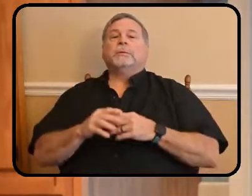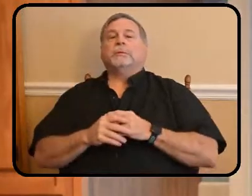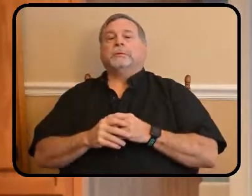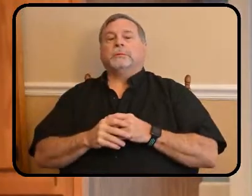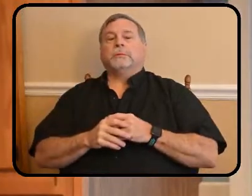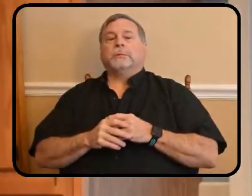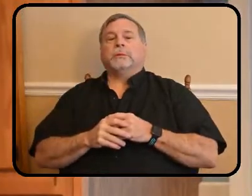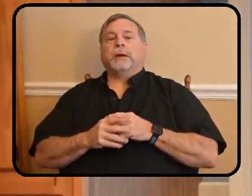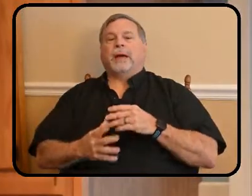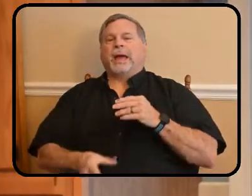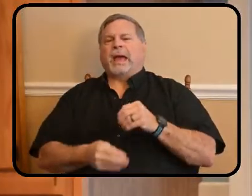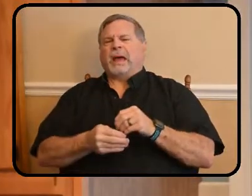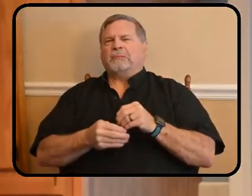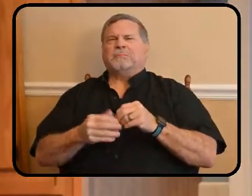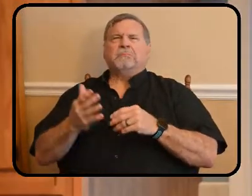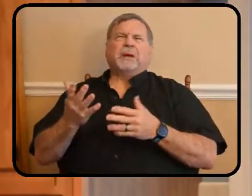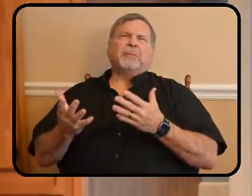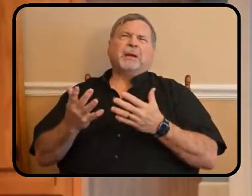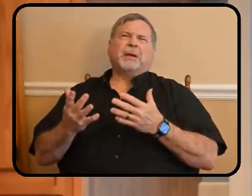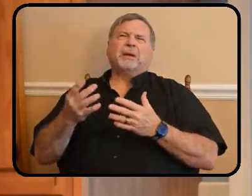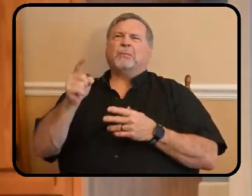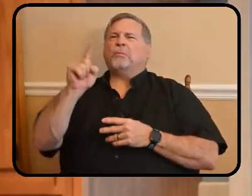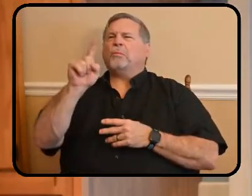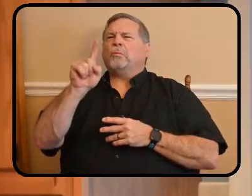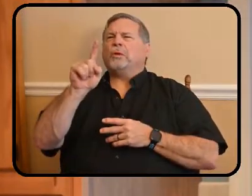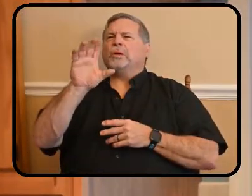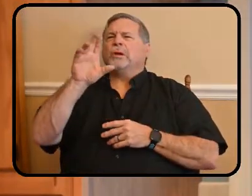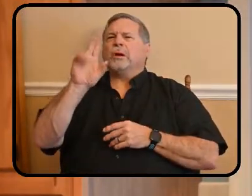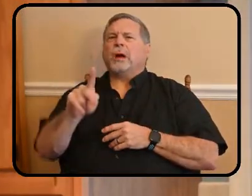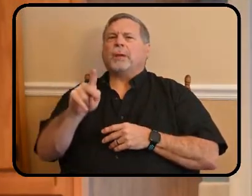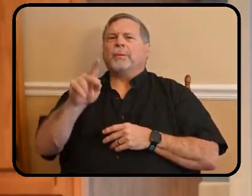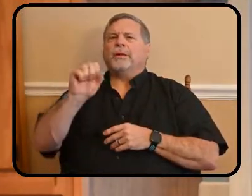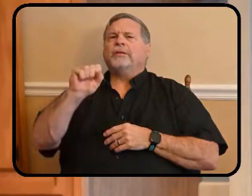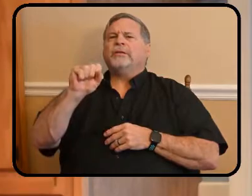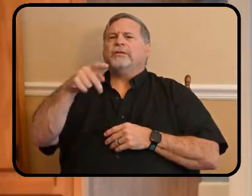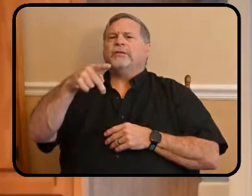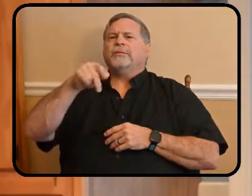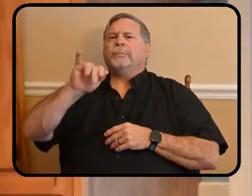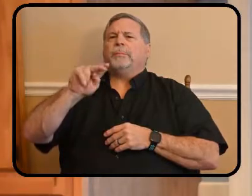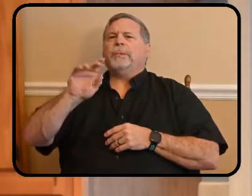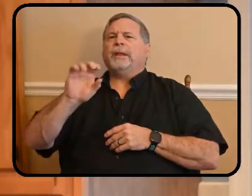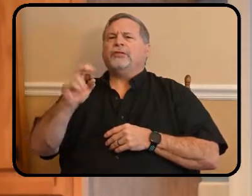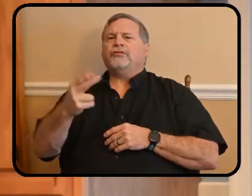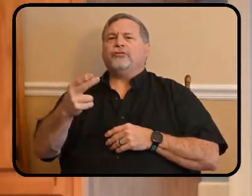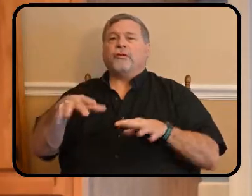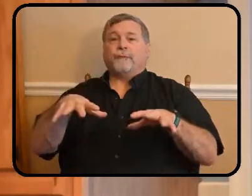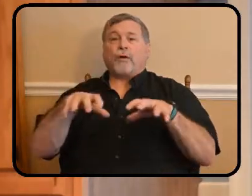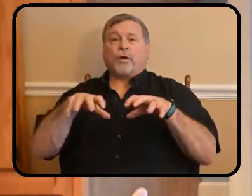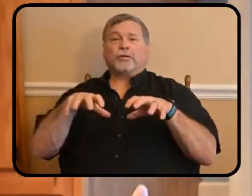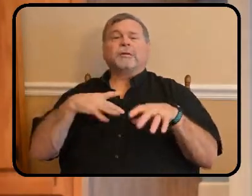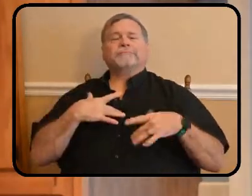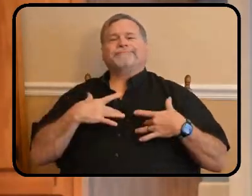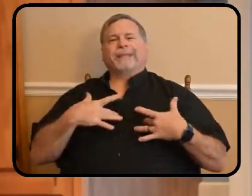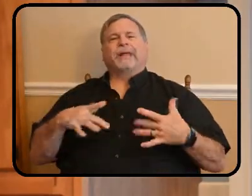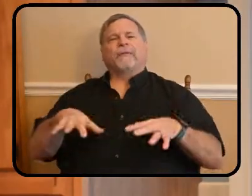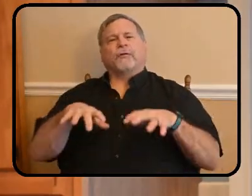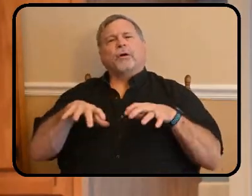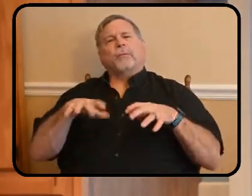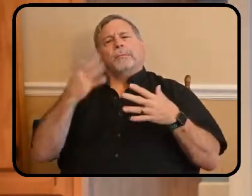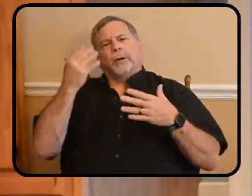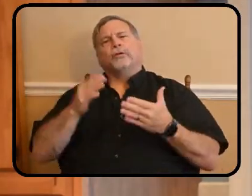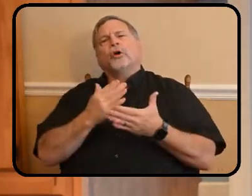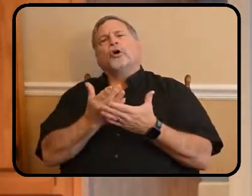I put in about a cup of spinach. I typically buy frozen spinach because you're going to be cooking it